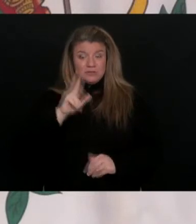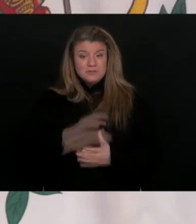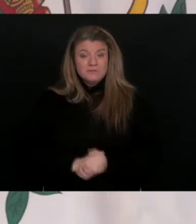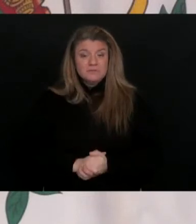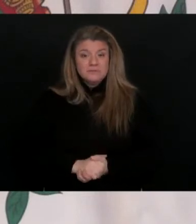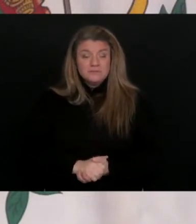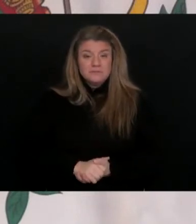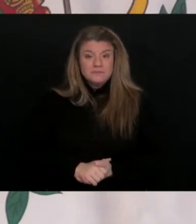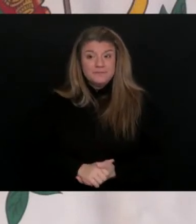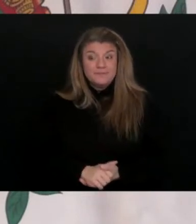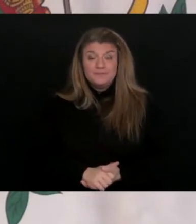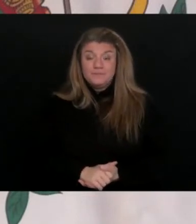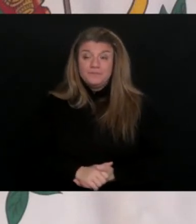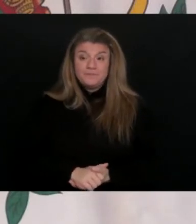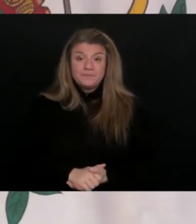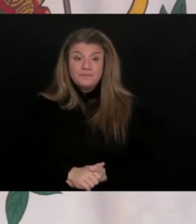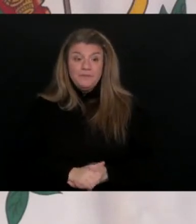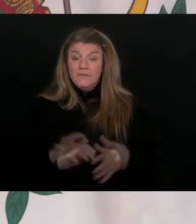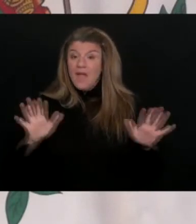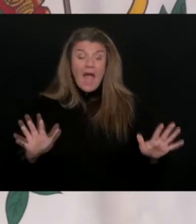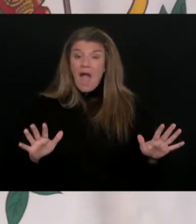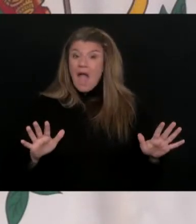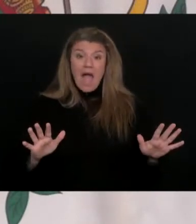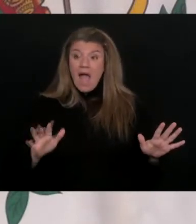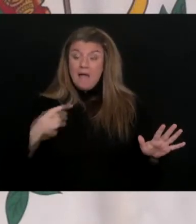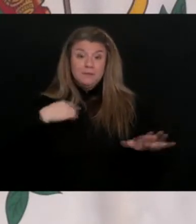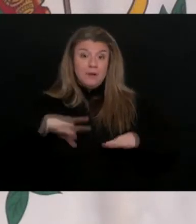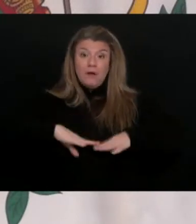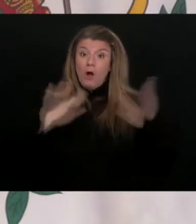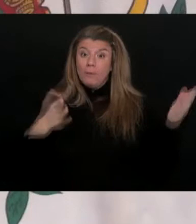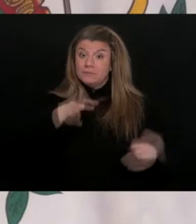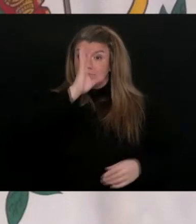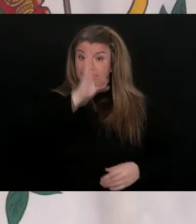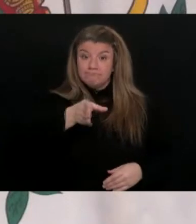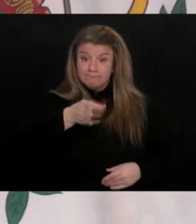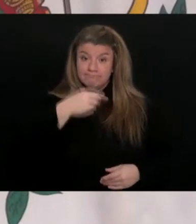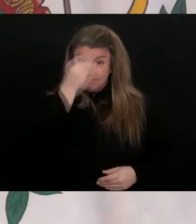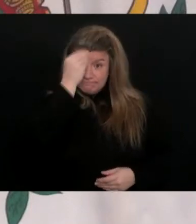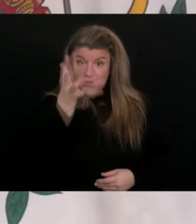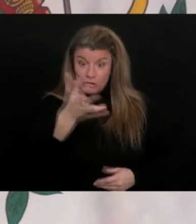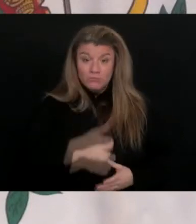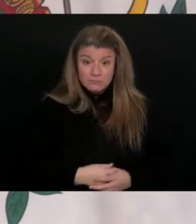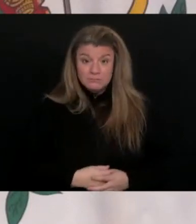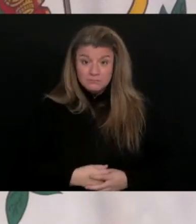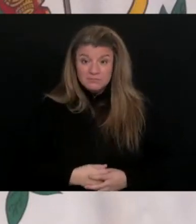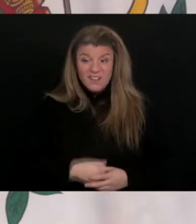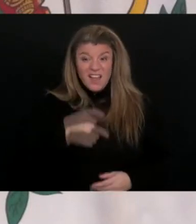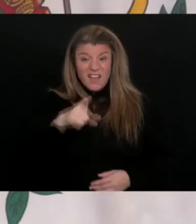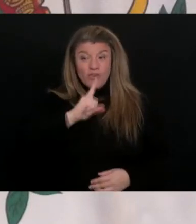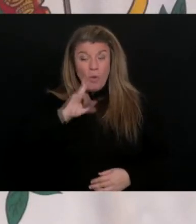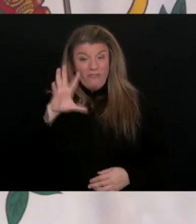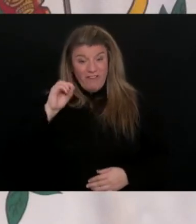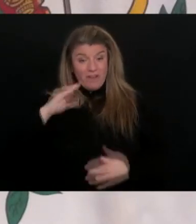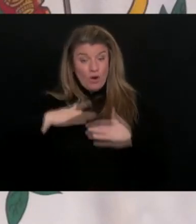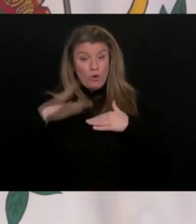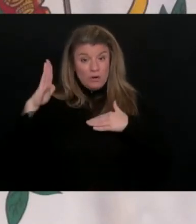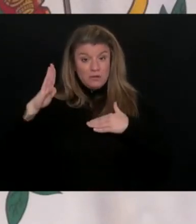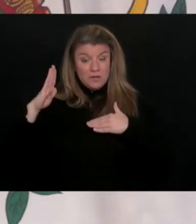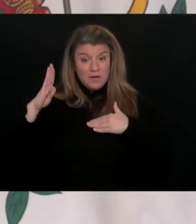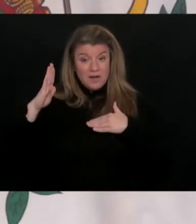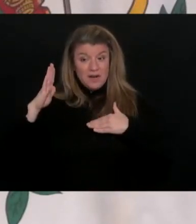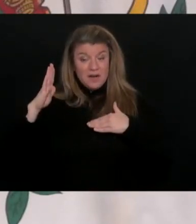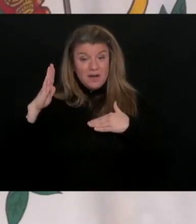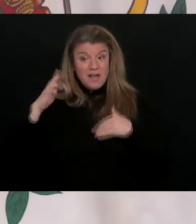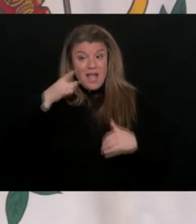Now let me tell you, and I'm just telling you just as point blank as I know how to tell you. If you're 50 and older, and